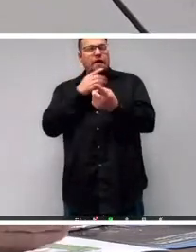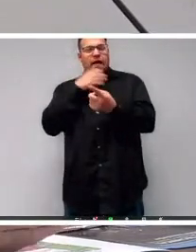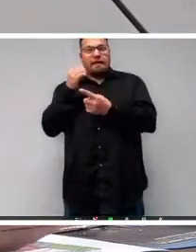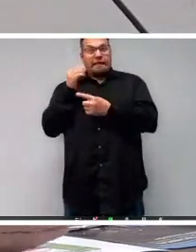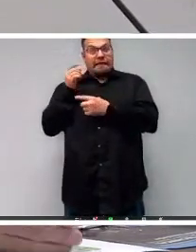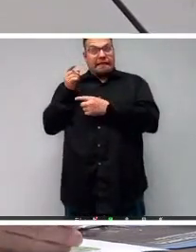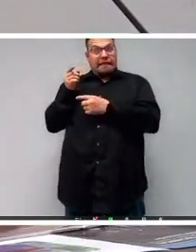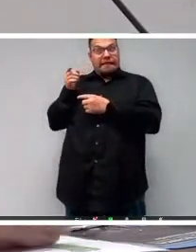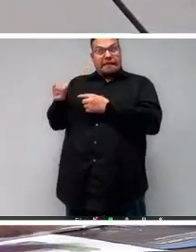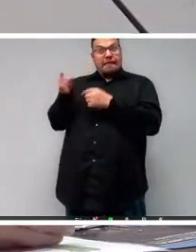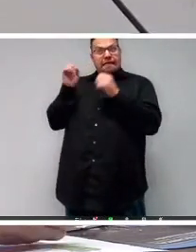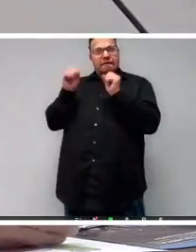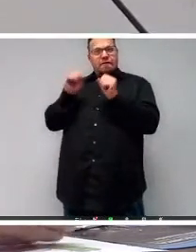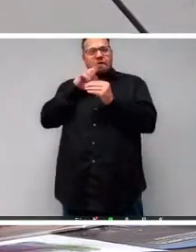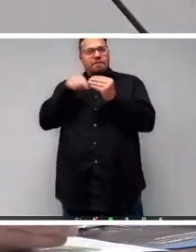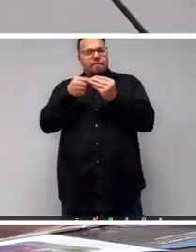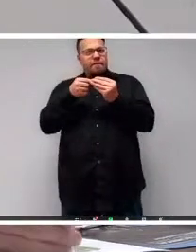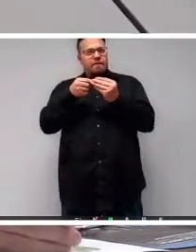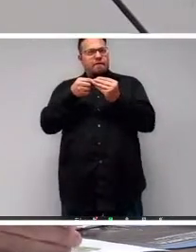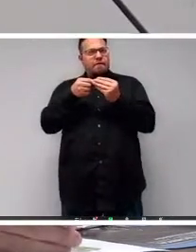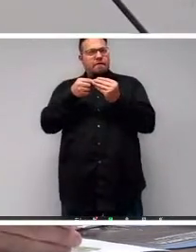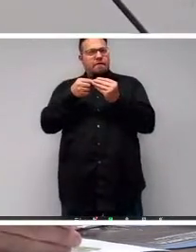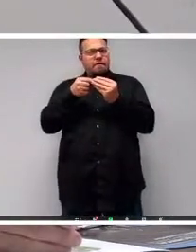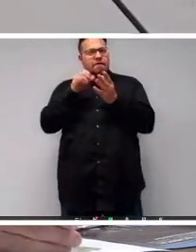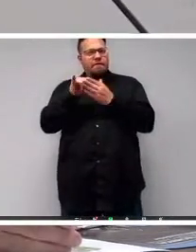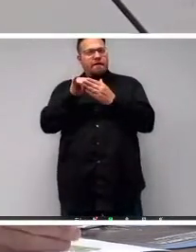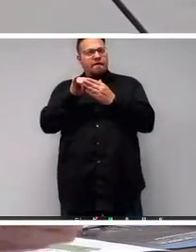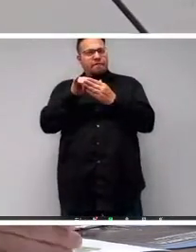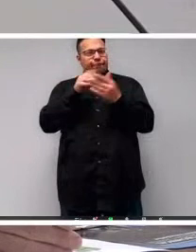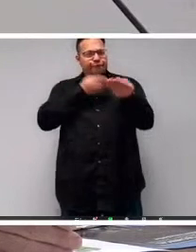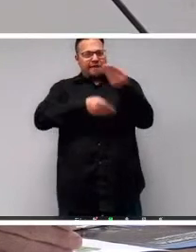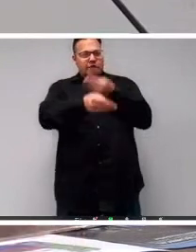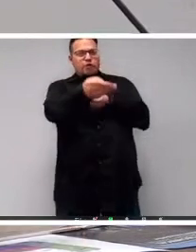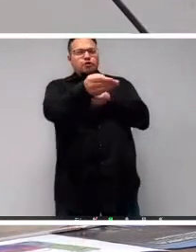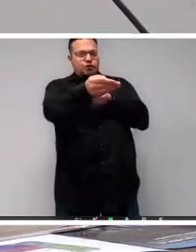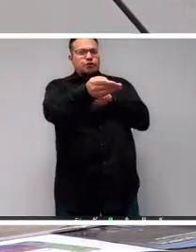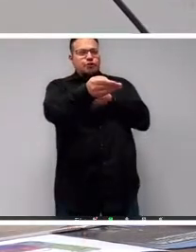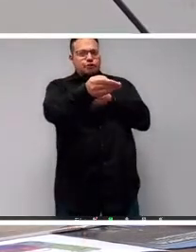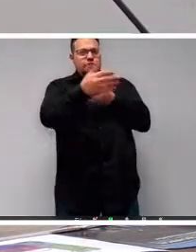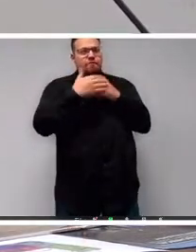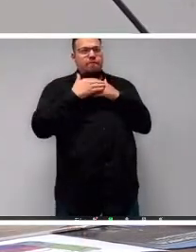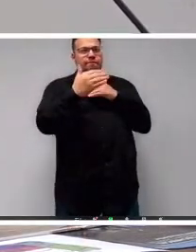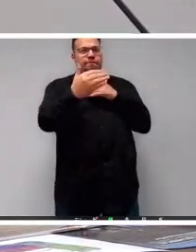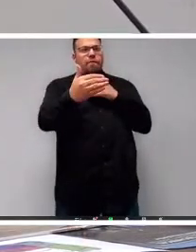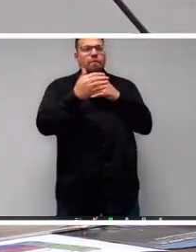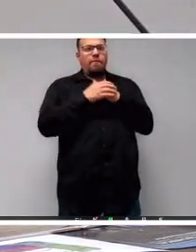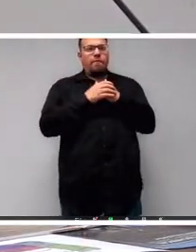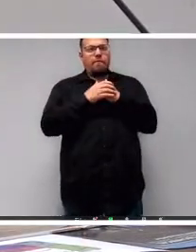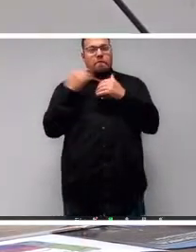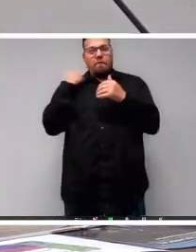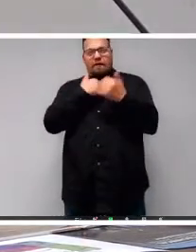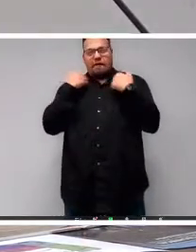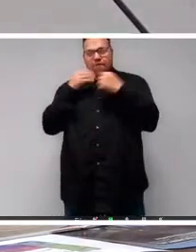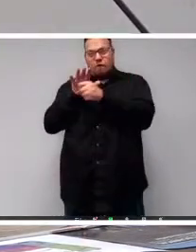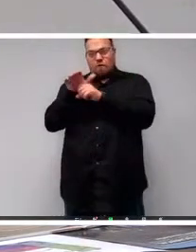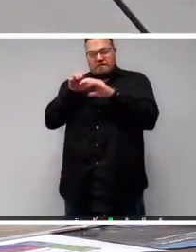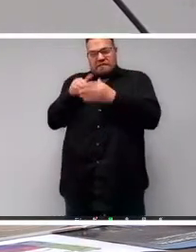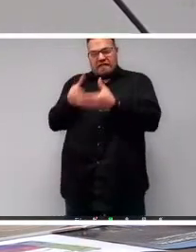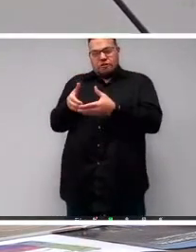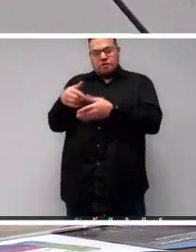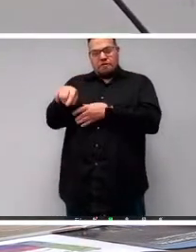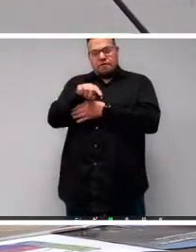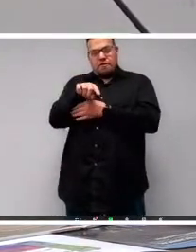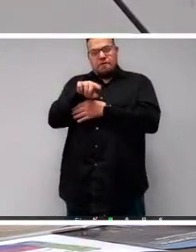able to address the transactional issues going forward. We have a whole section here on